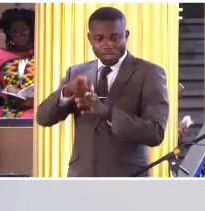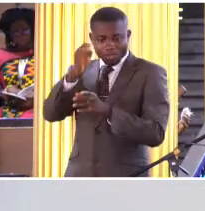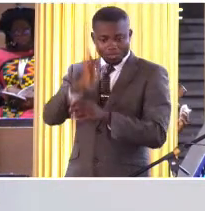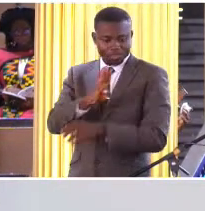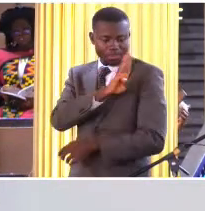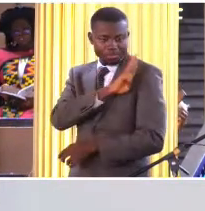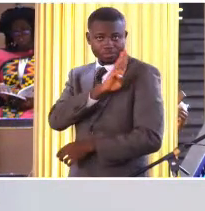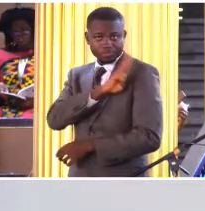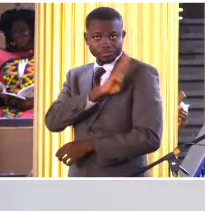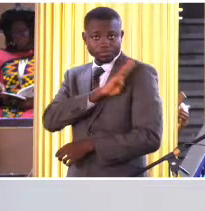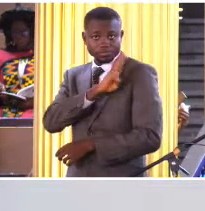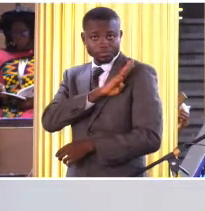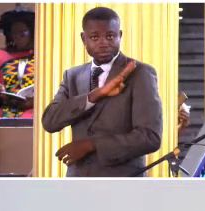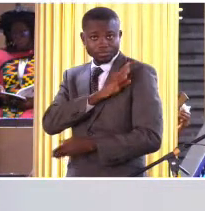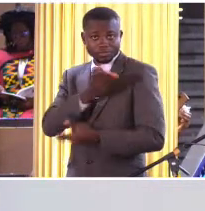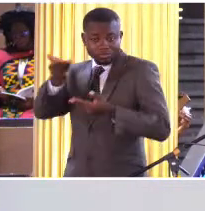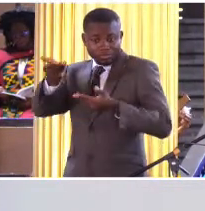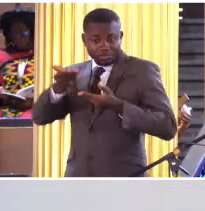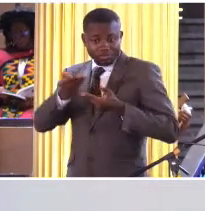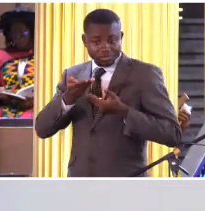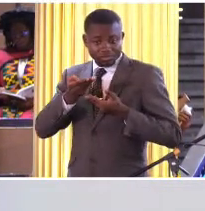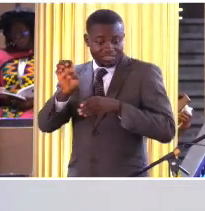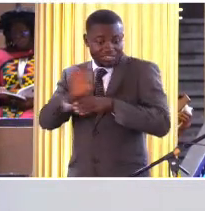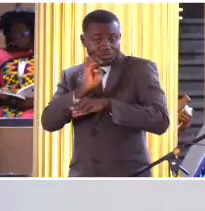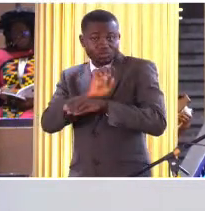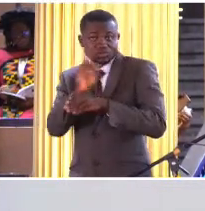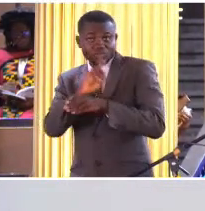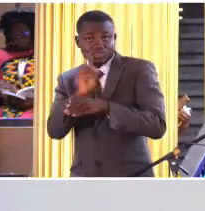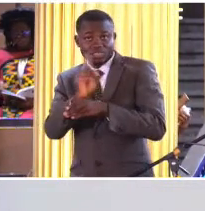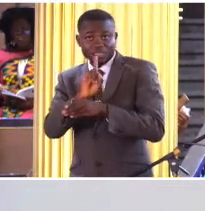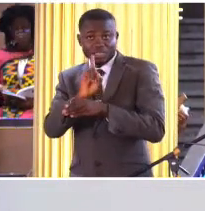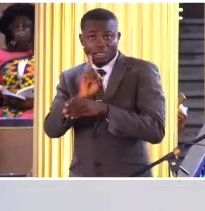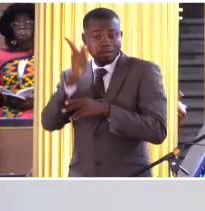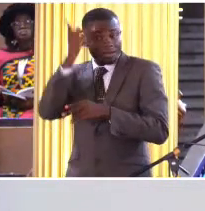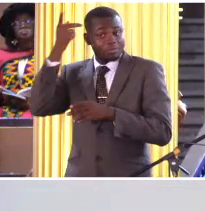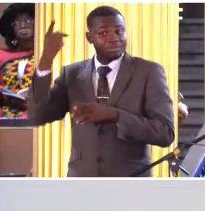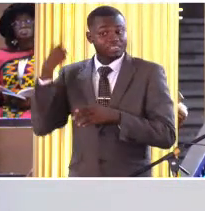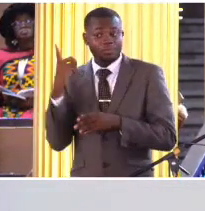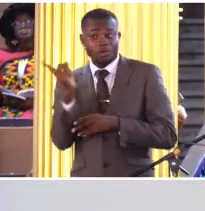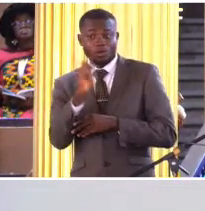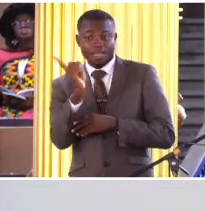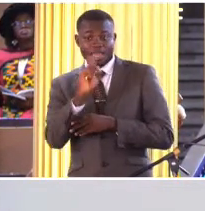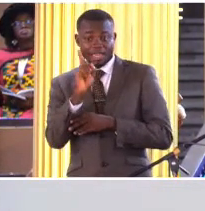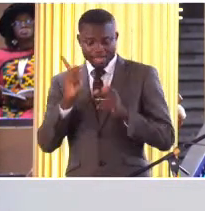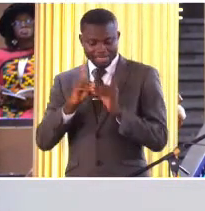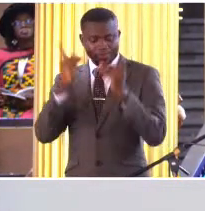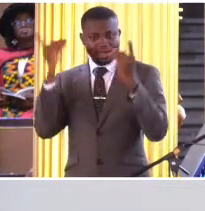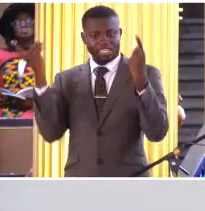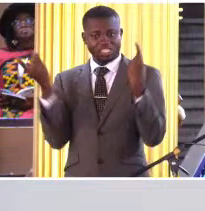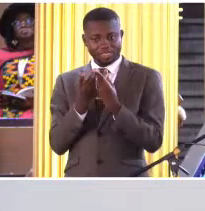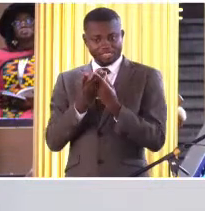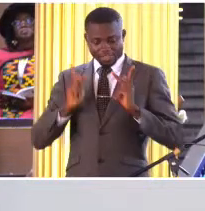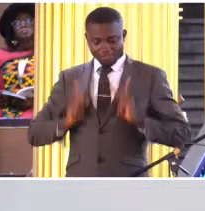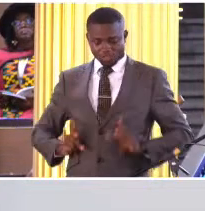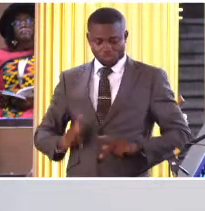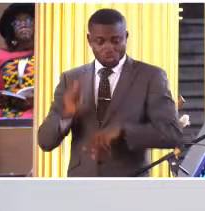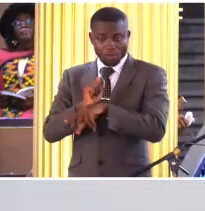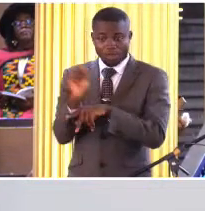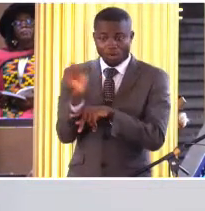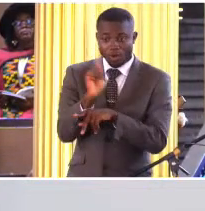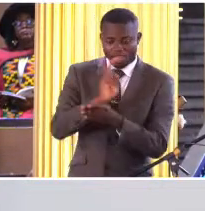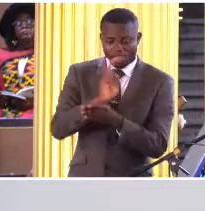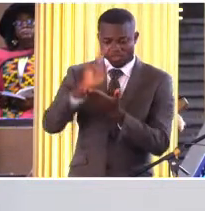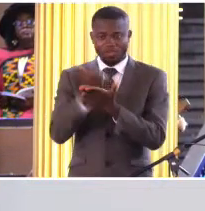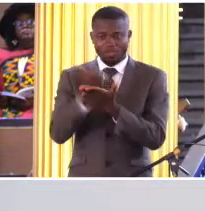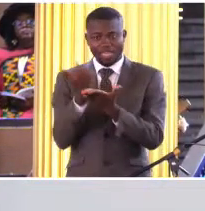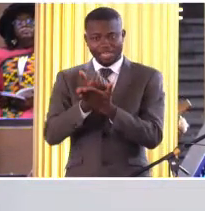was recruited as a principal research assistant in the Department of Physiotherapy at the University of Ghana. He soon